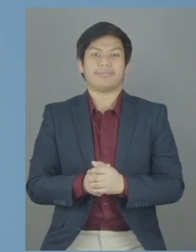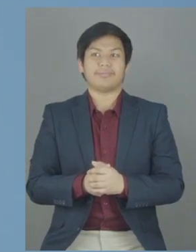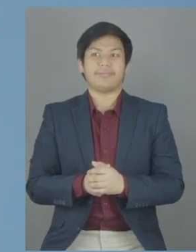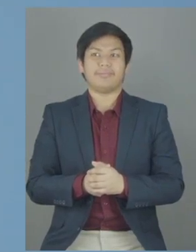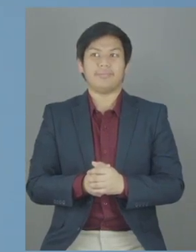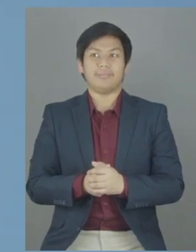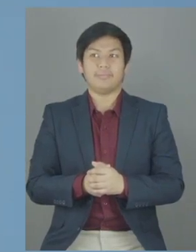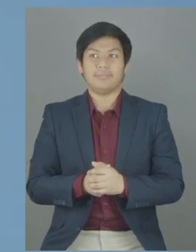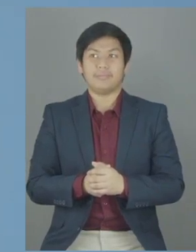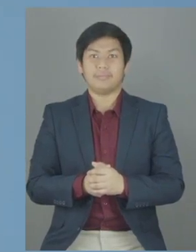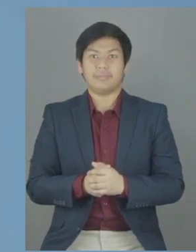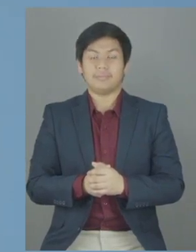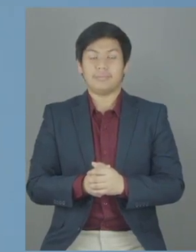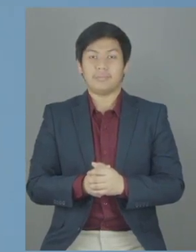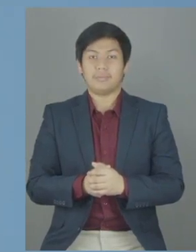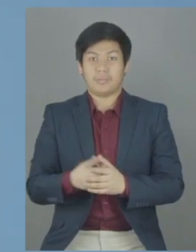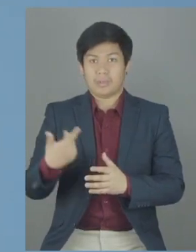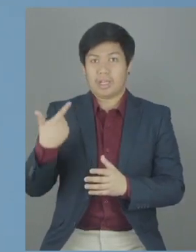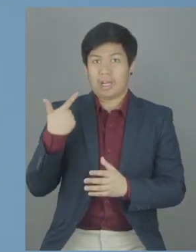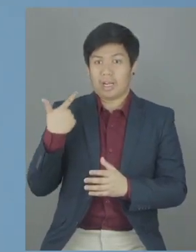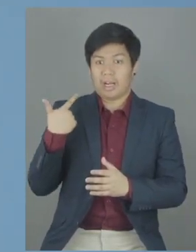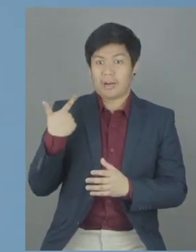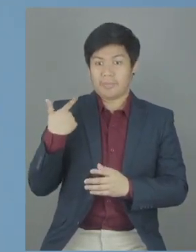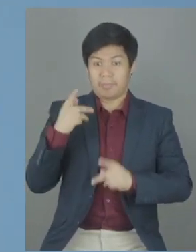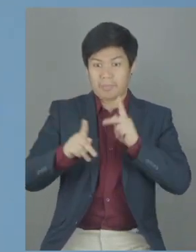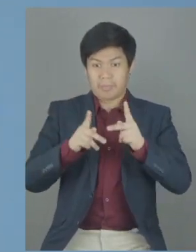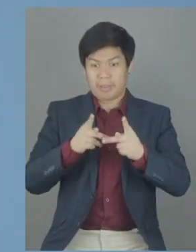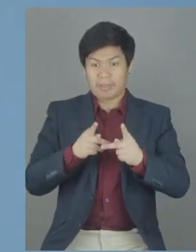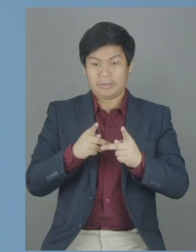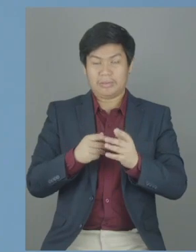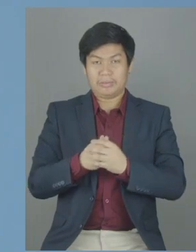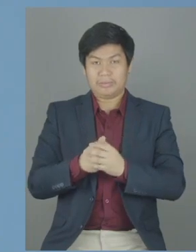Does anyone even appreciate the sacrifices I did?